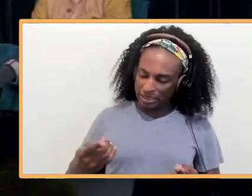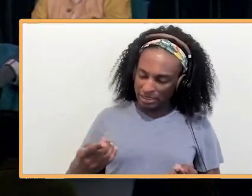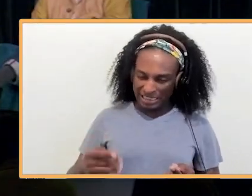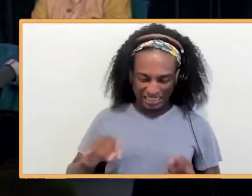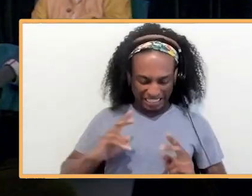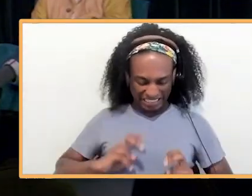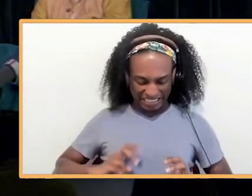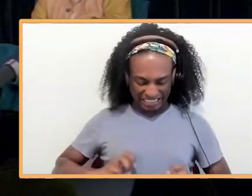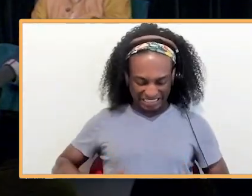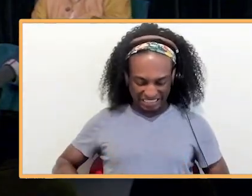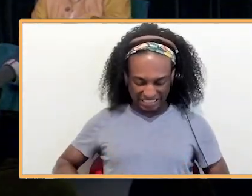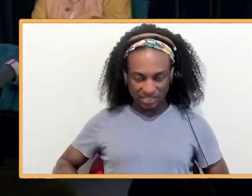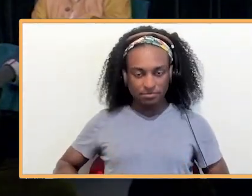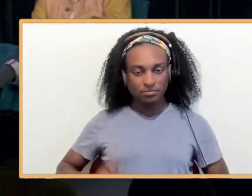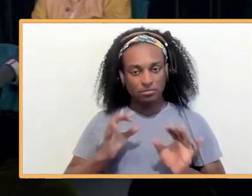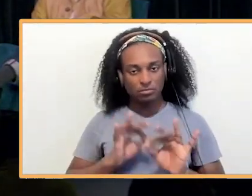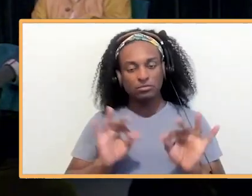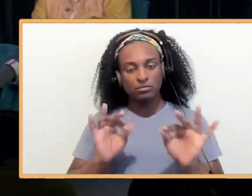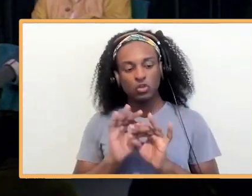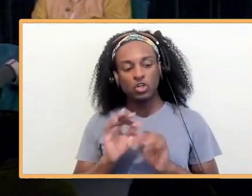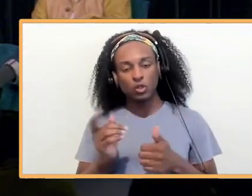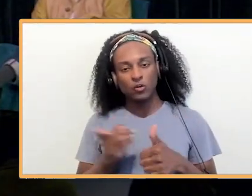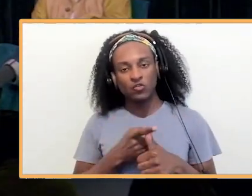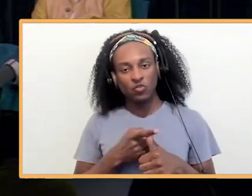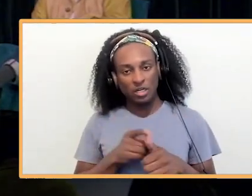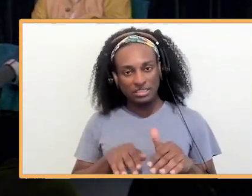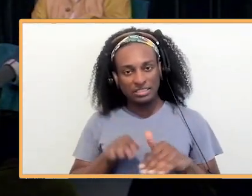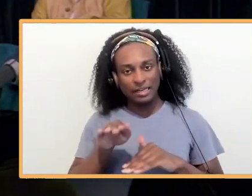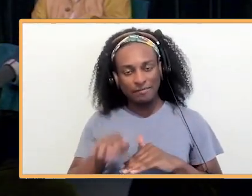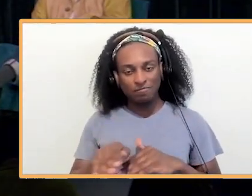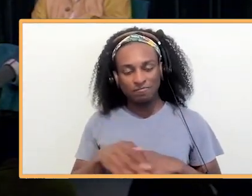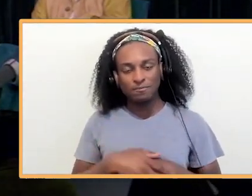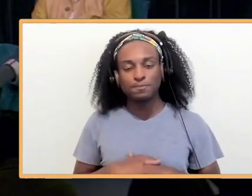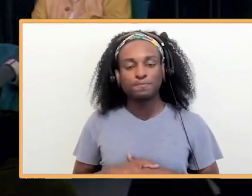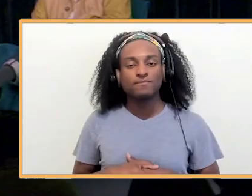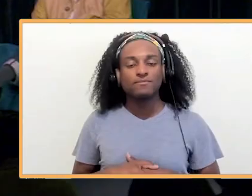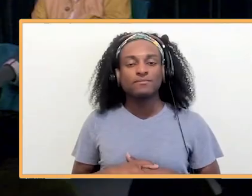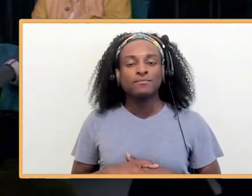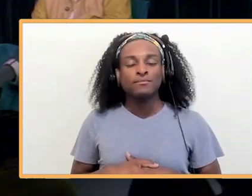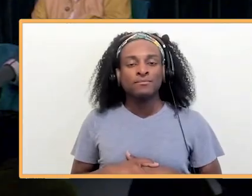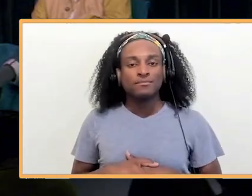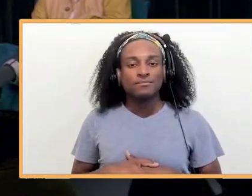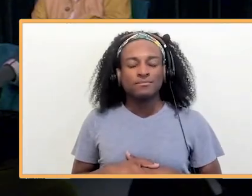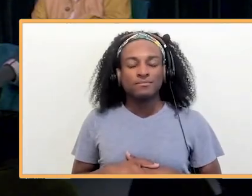important first step. I think the second thing is,